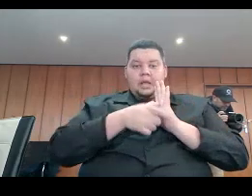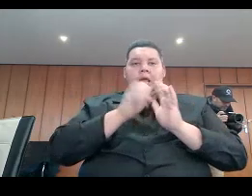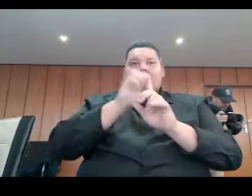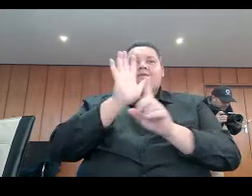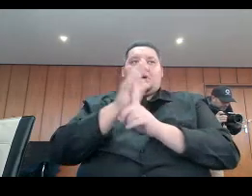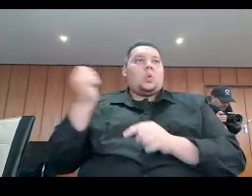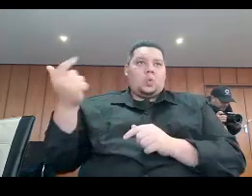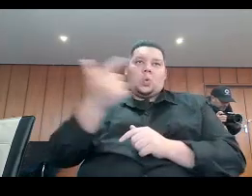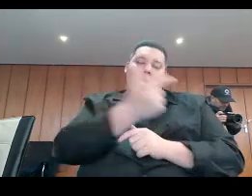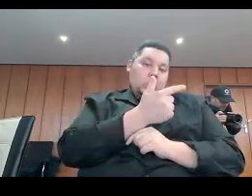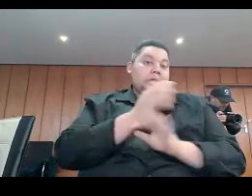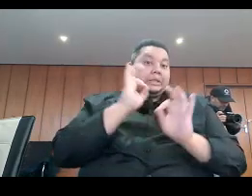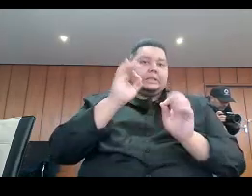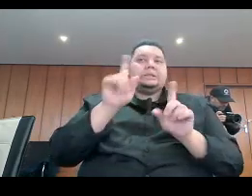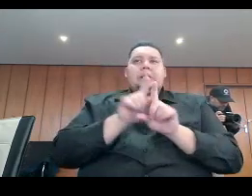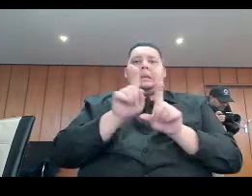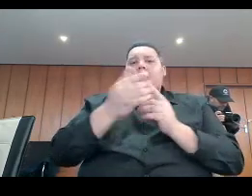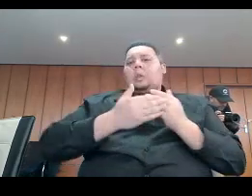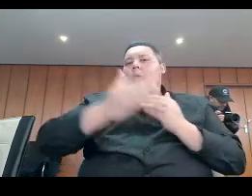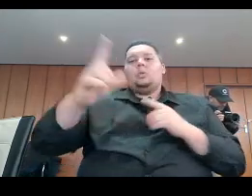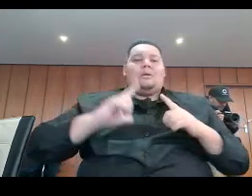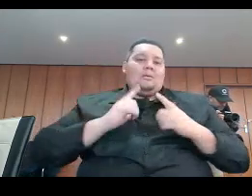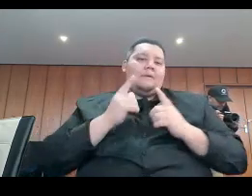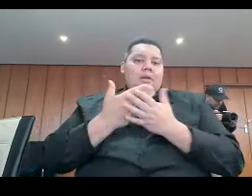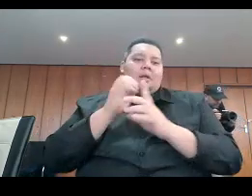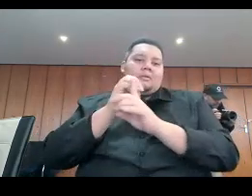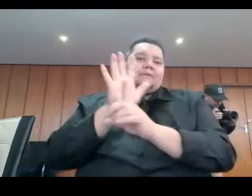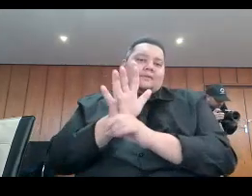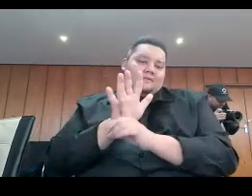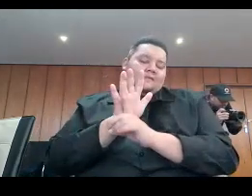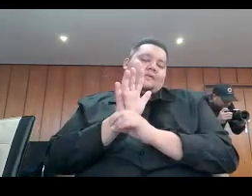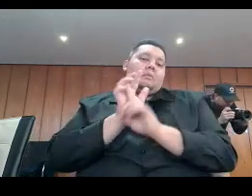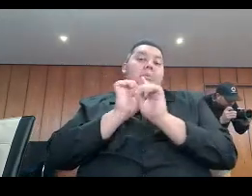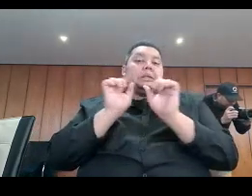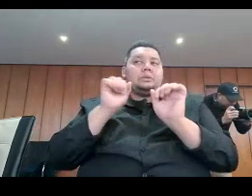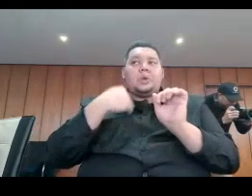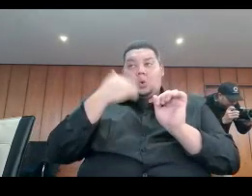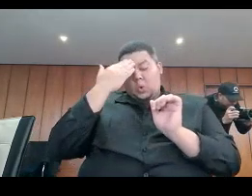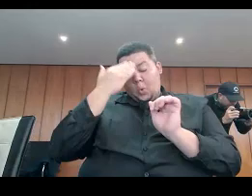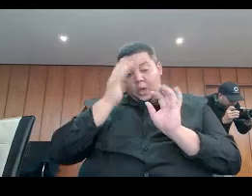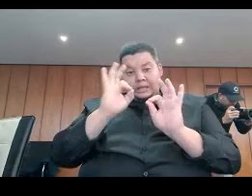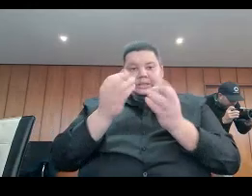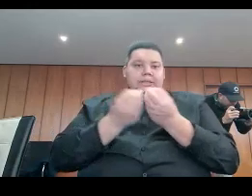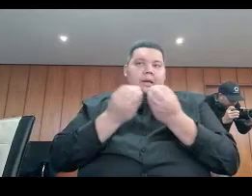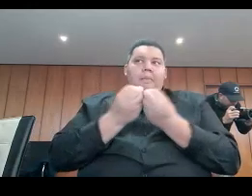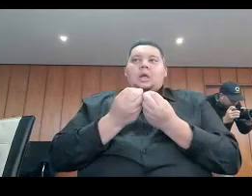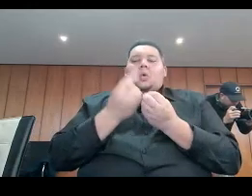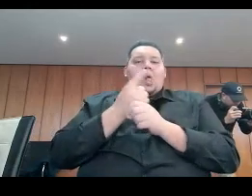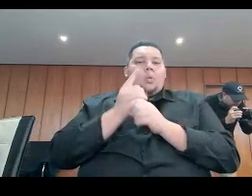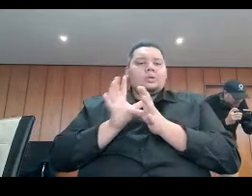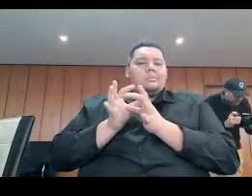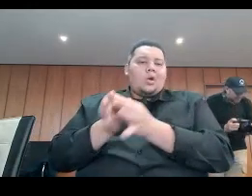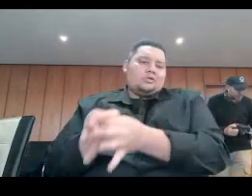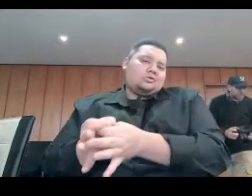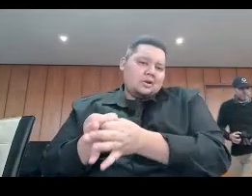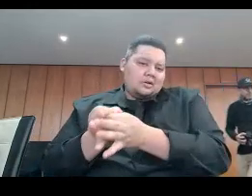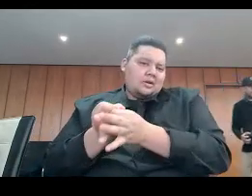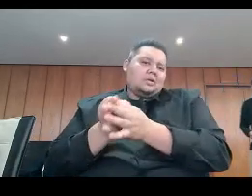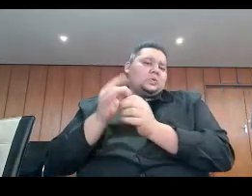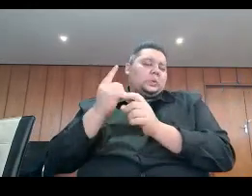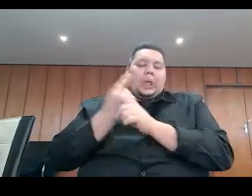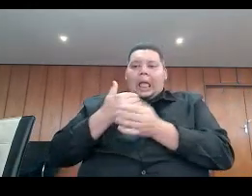everybody eventually over a lifetime. Yet it's something that is very marginalized in